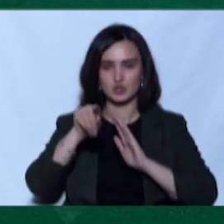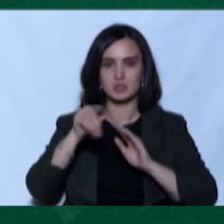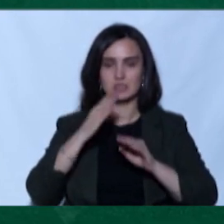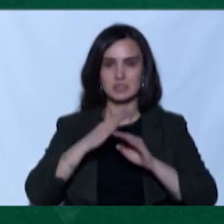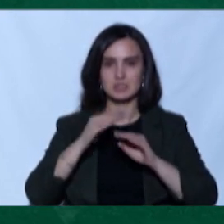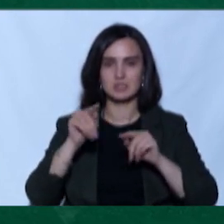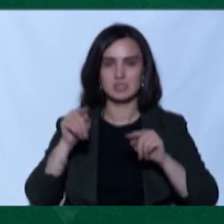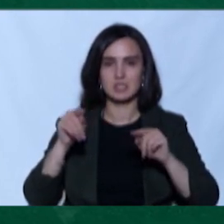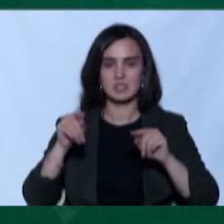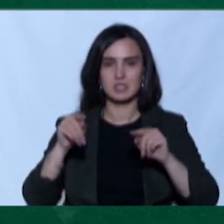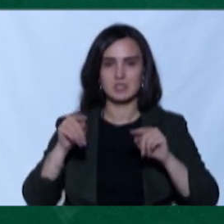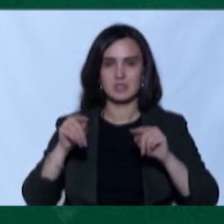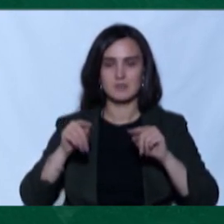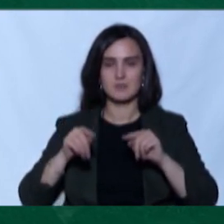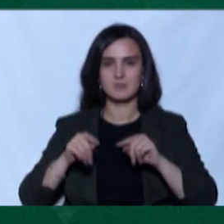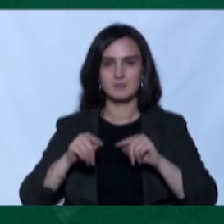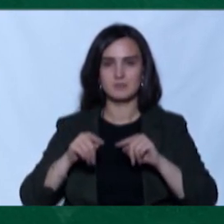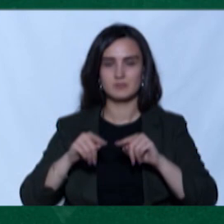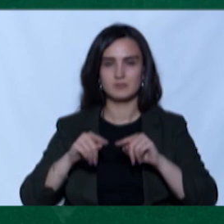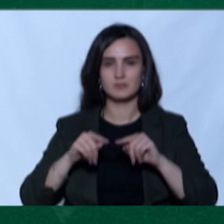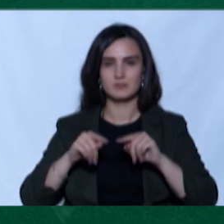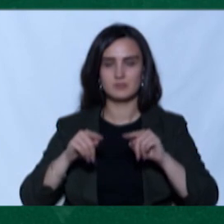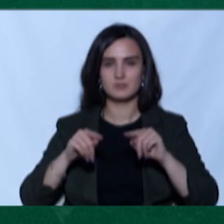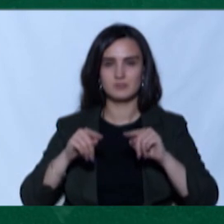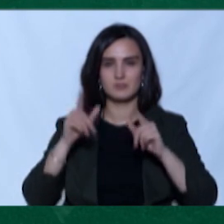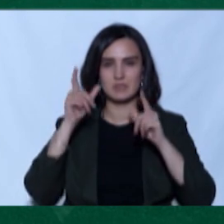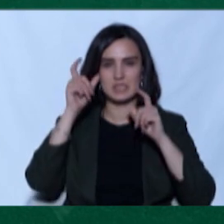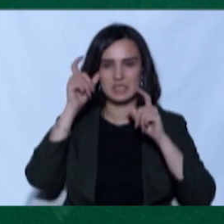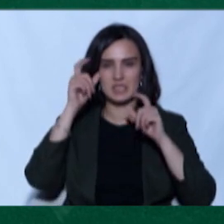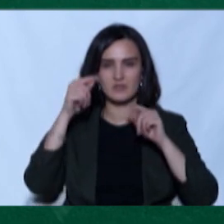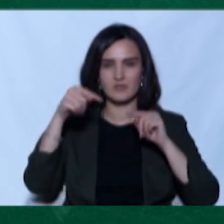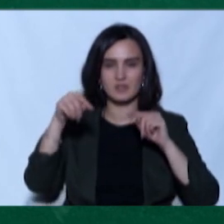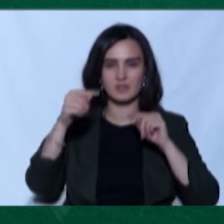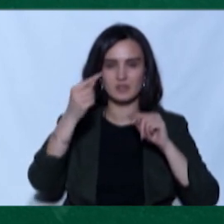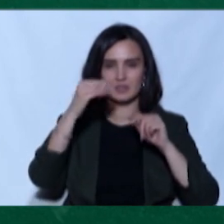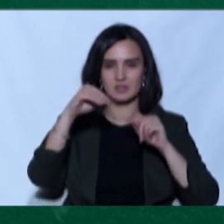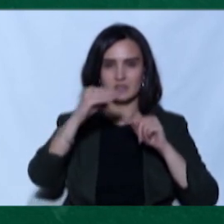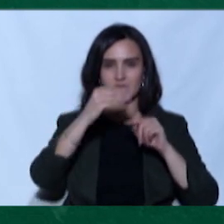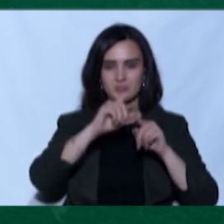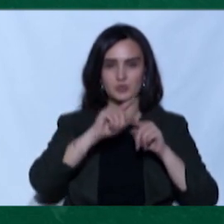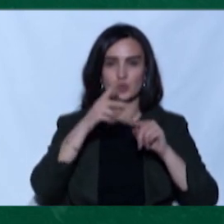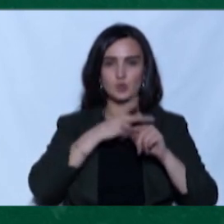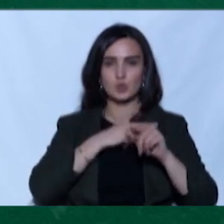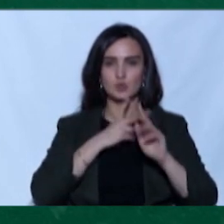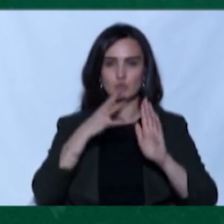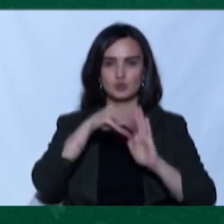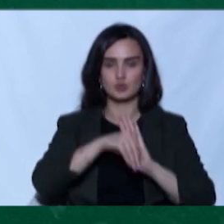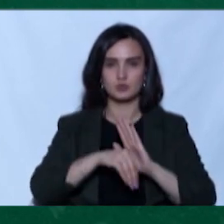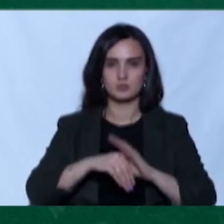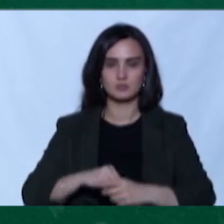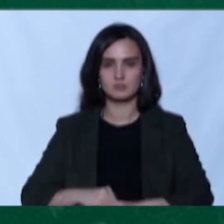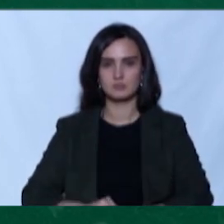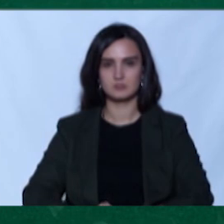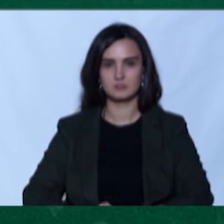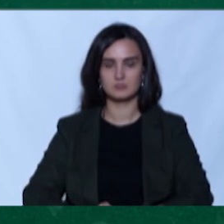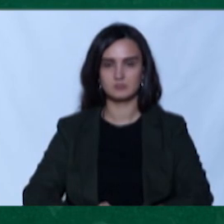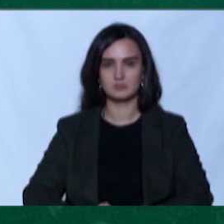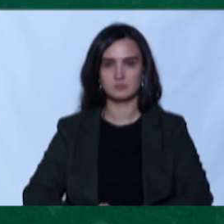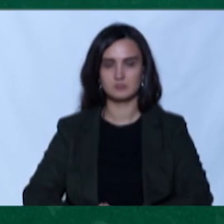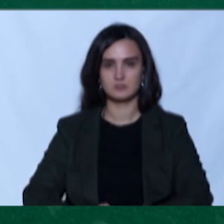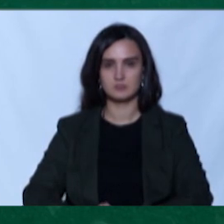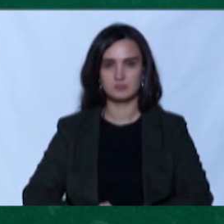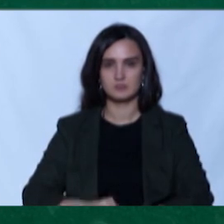this image of the tentacles of evil coming all across the world into London. You know, well, that brings up the